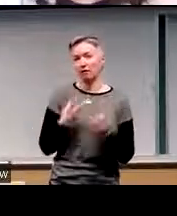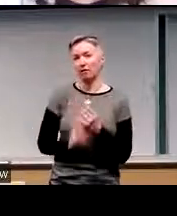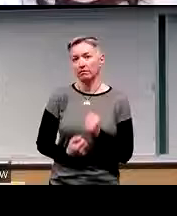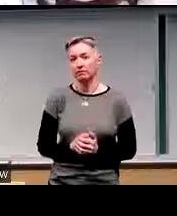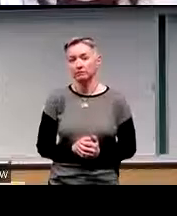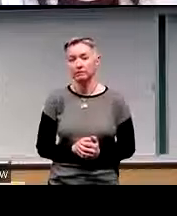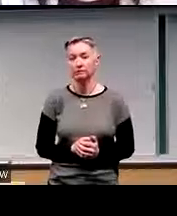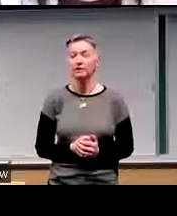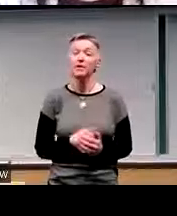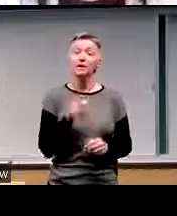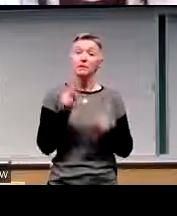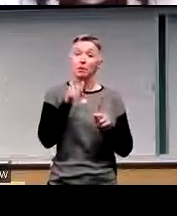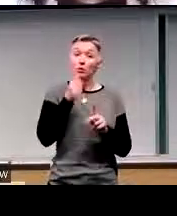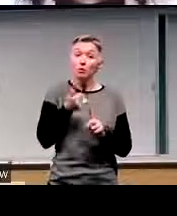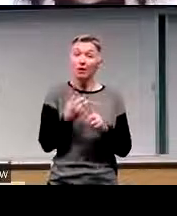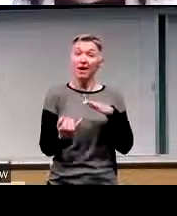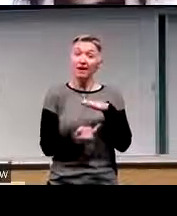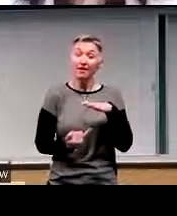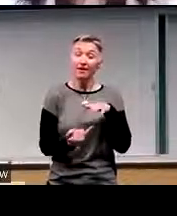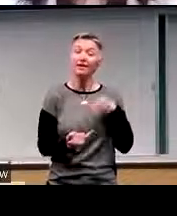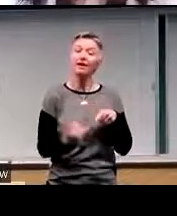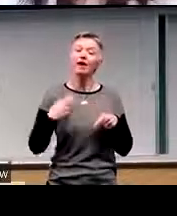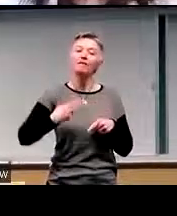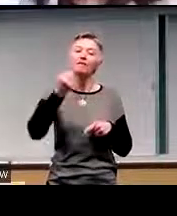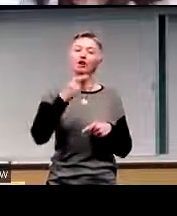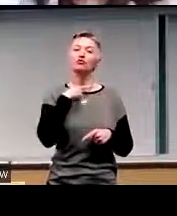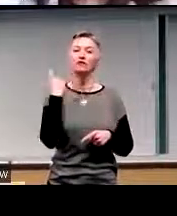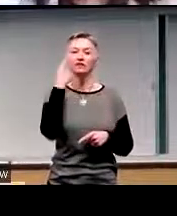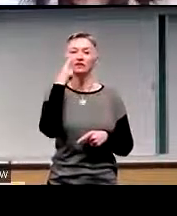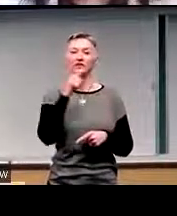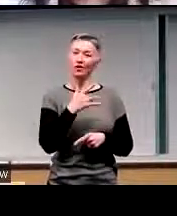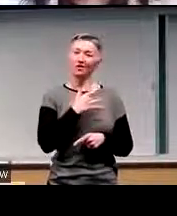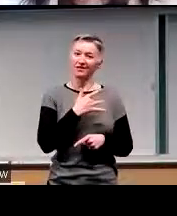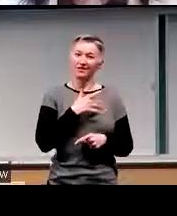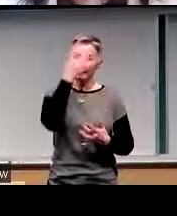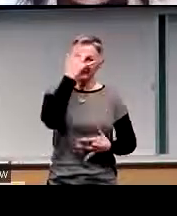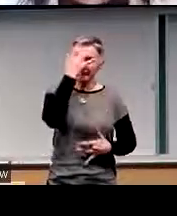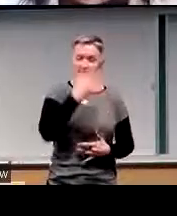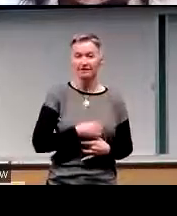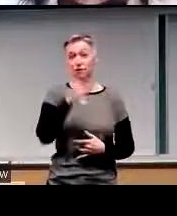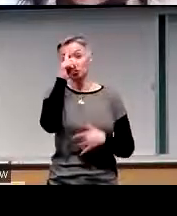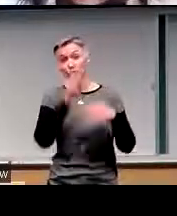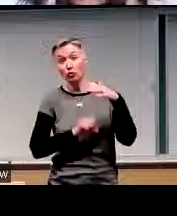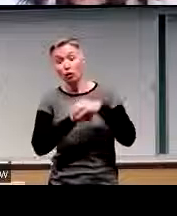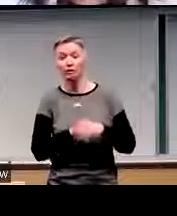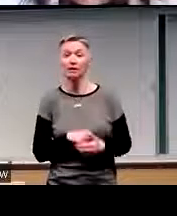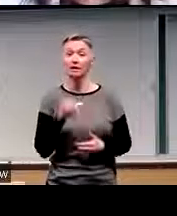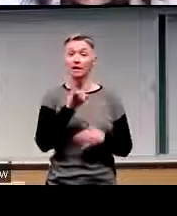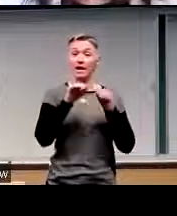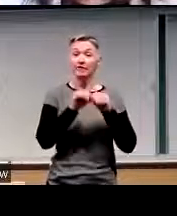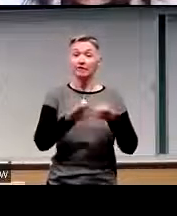isolated individuals are at elevated risk for cardiovascular disease and stroke, infectious